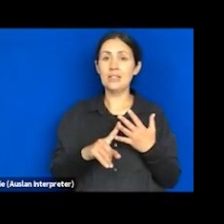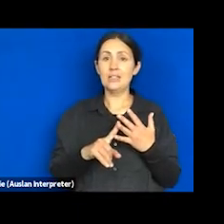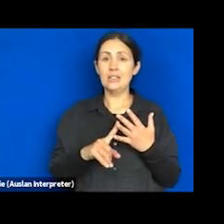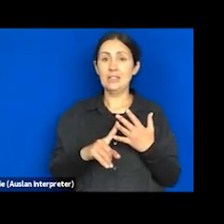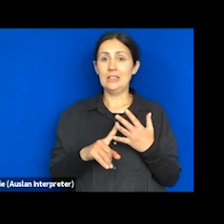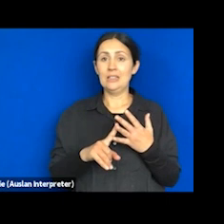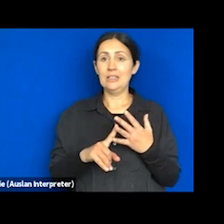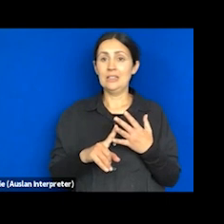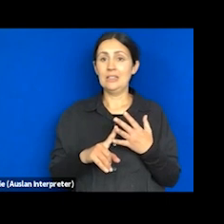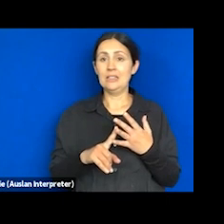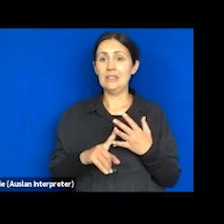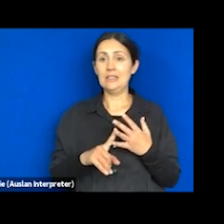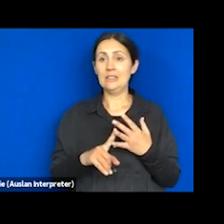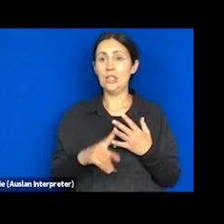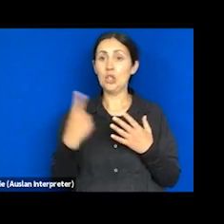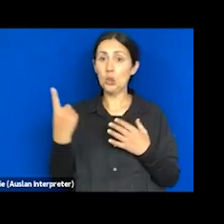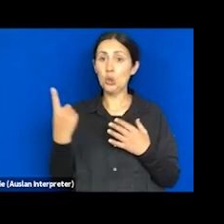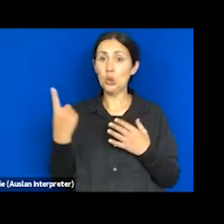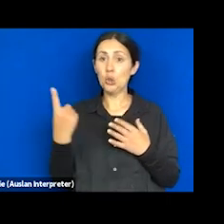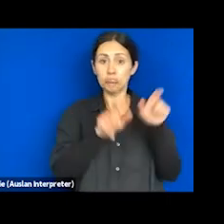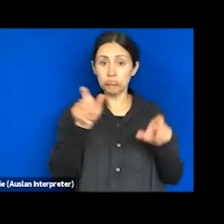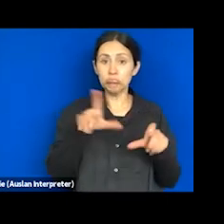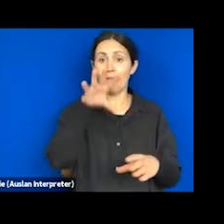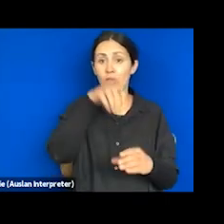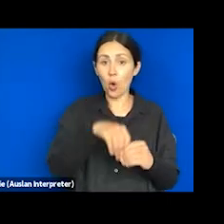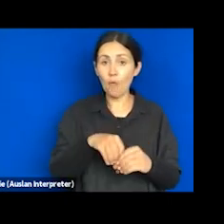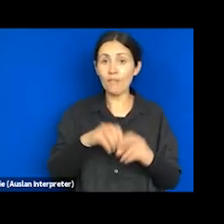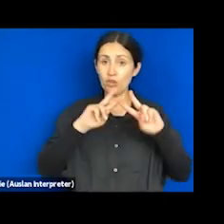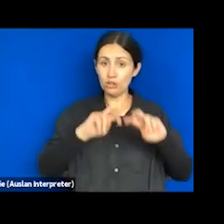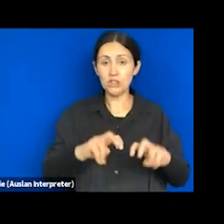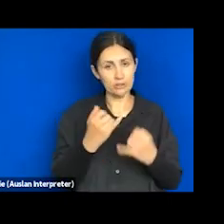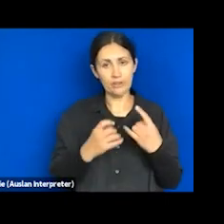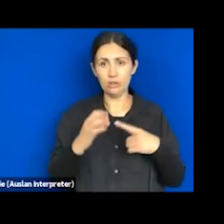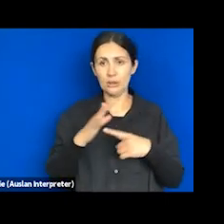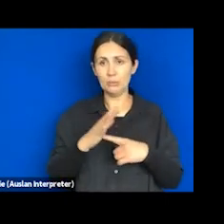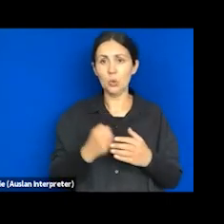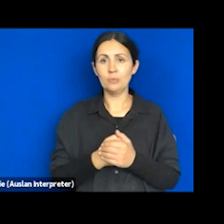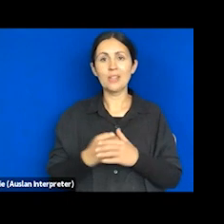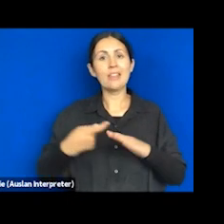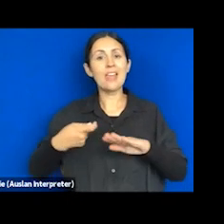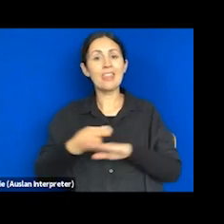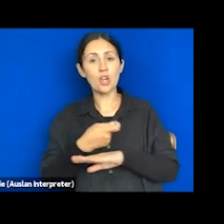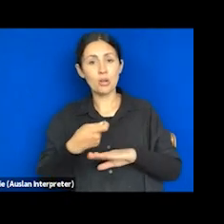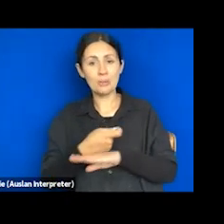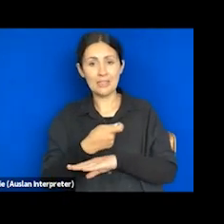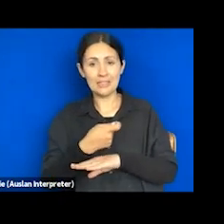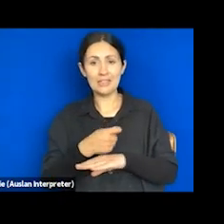important, and generally the therapy is delivered by a dyad. So